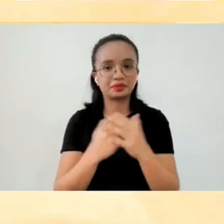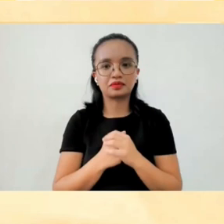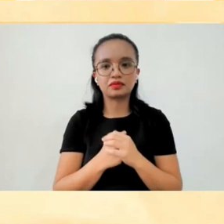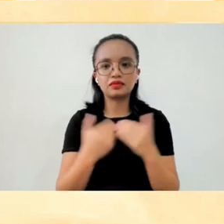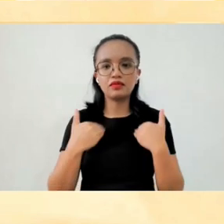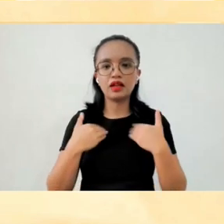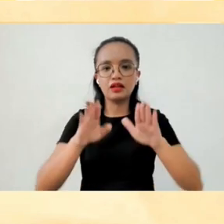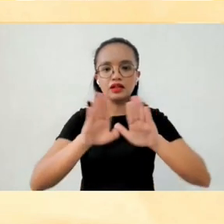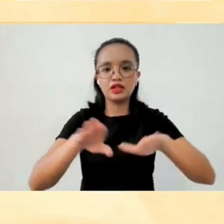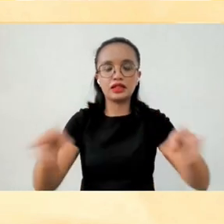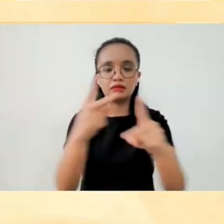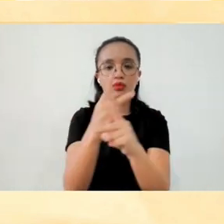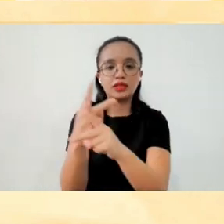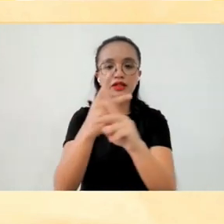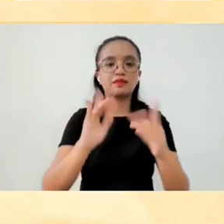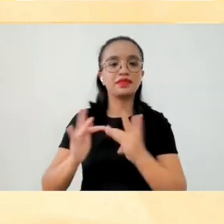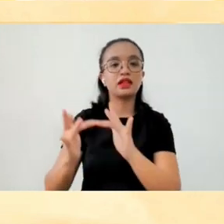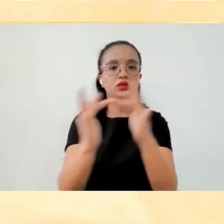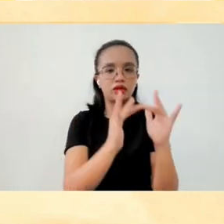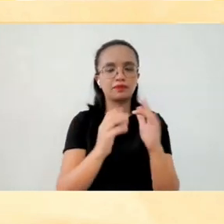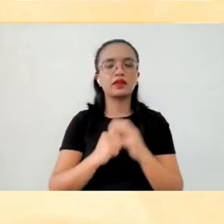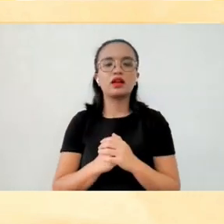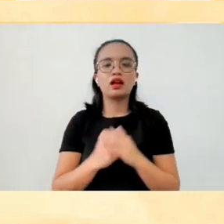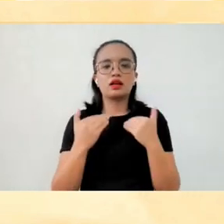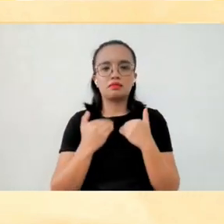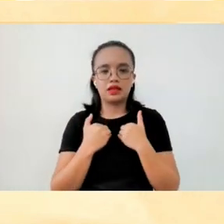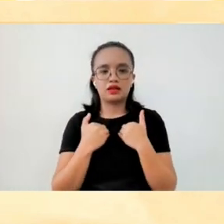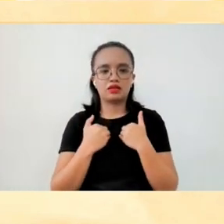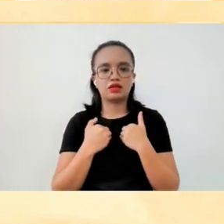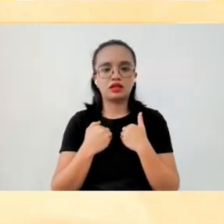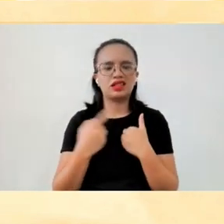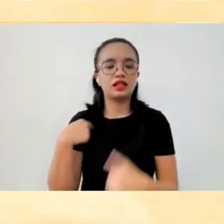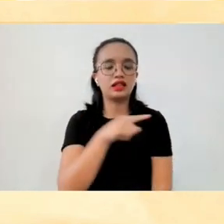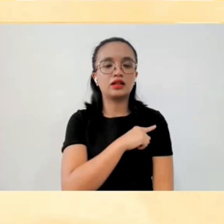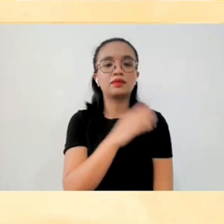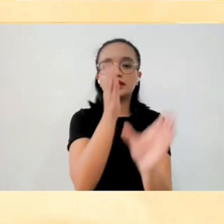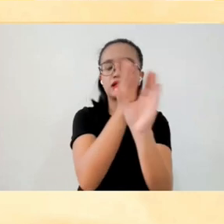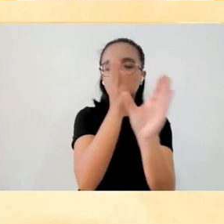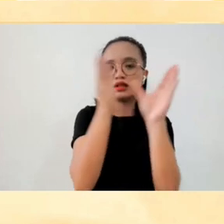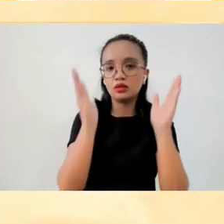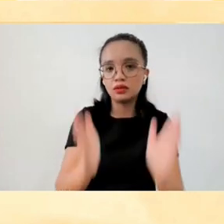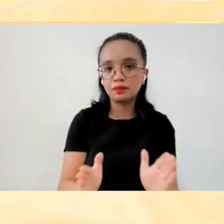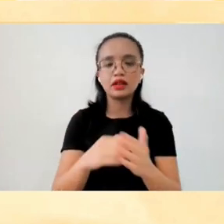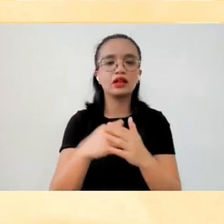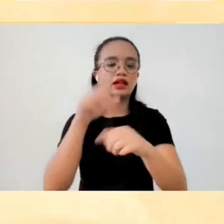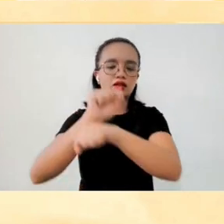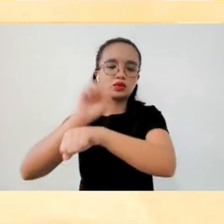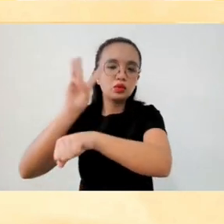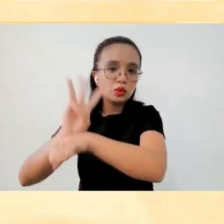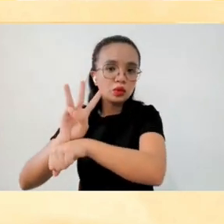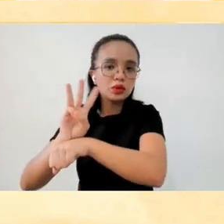Children Protection Network. We have our psychologists and social workers